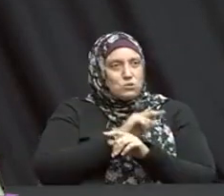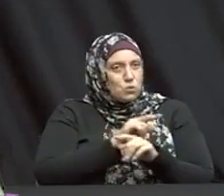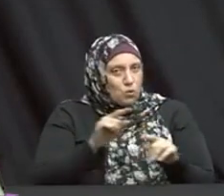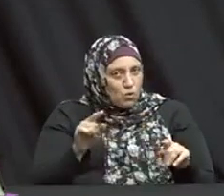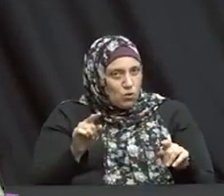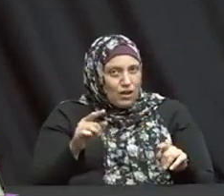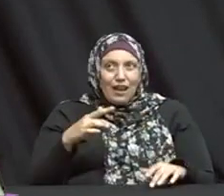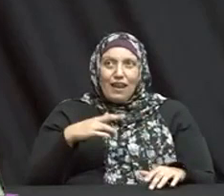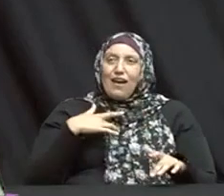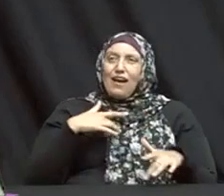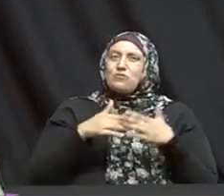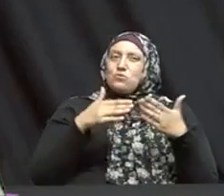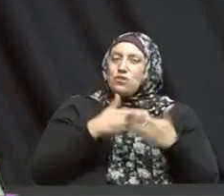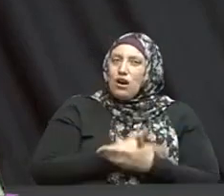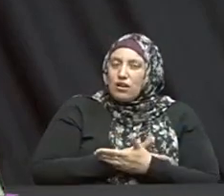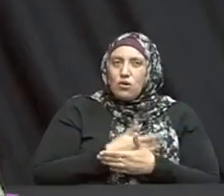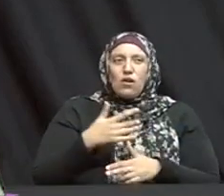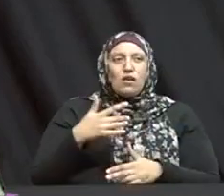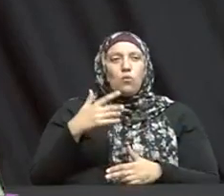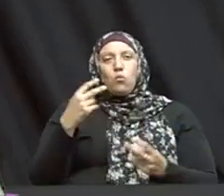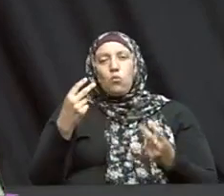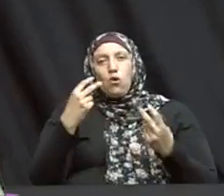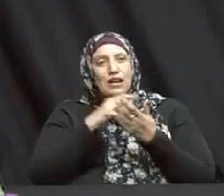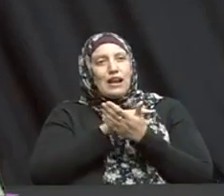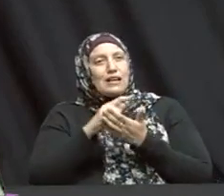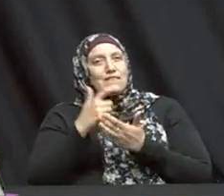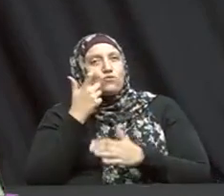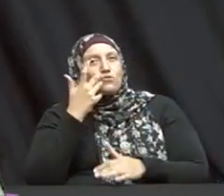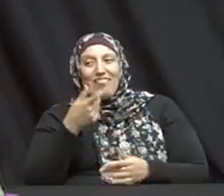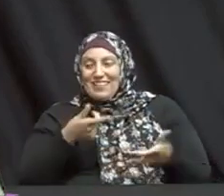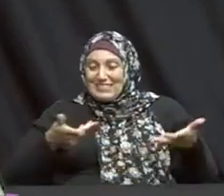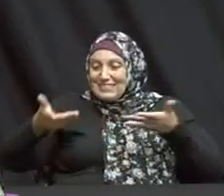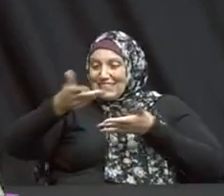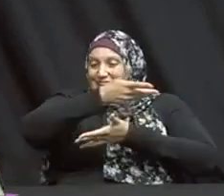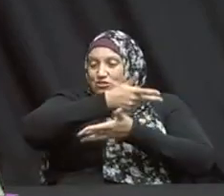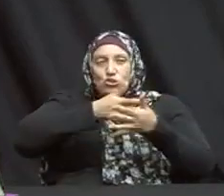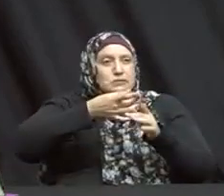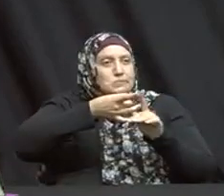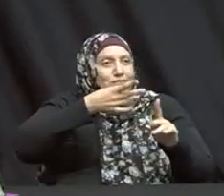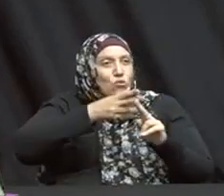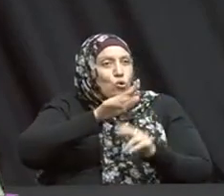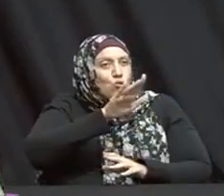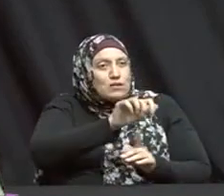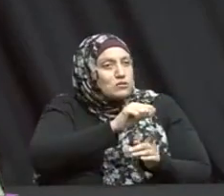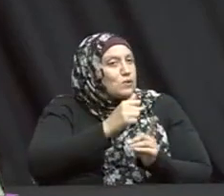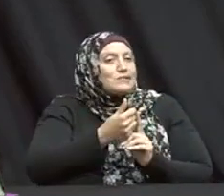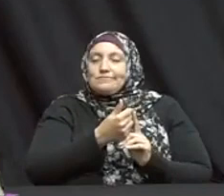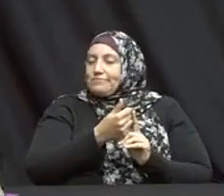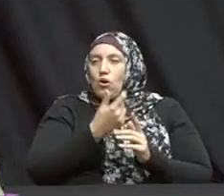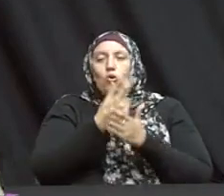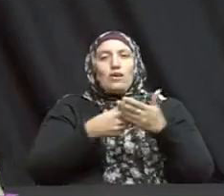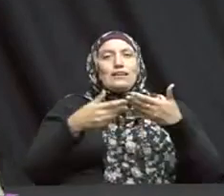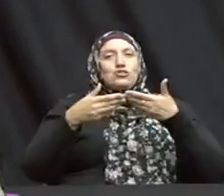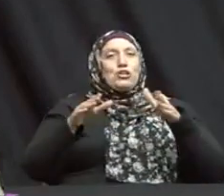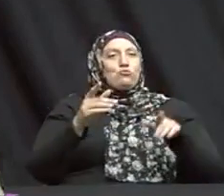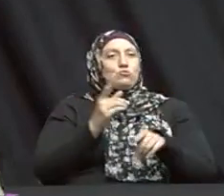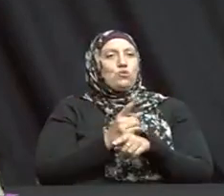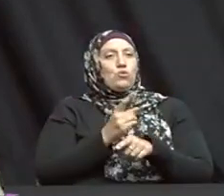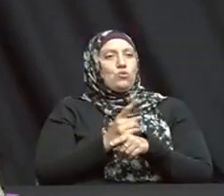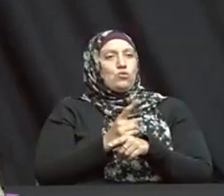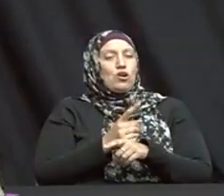tonight or sometime in the future, that any of this discussion is purely general in nature. And whether it's legal, whether it's